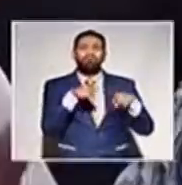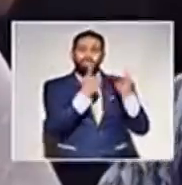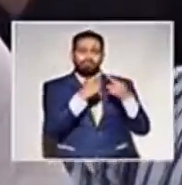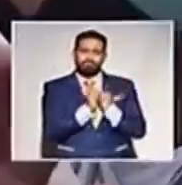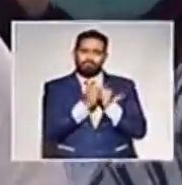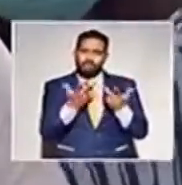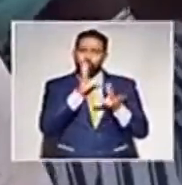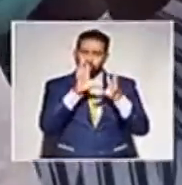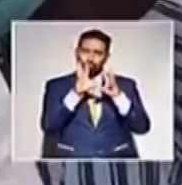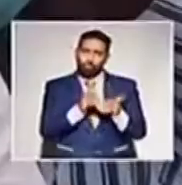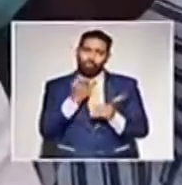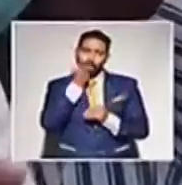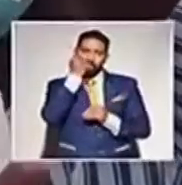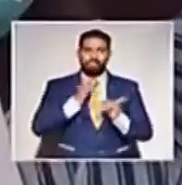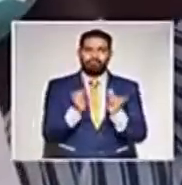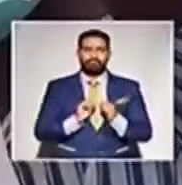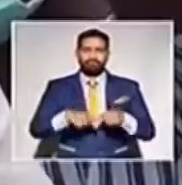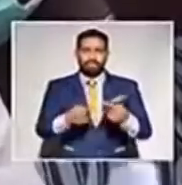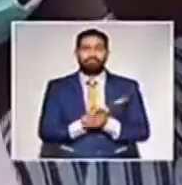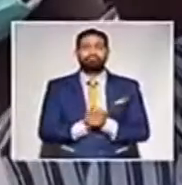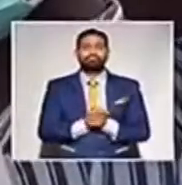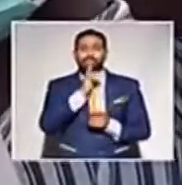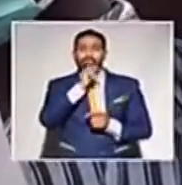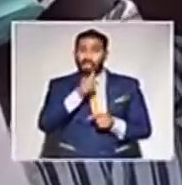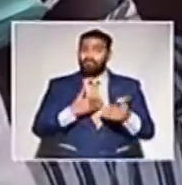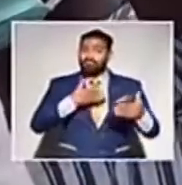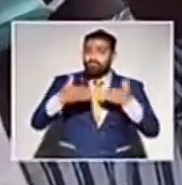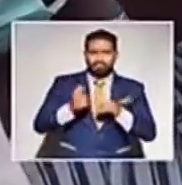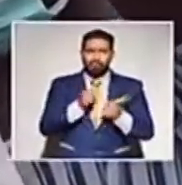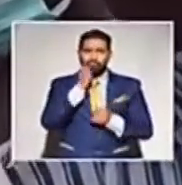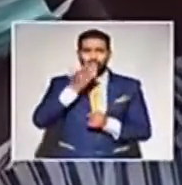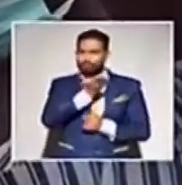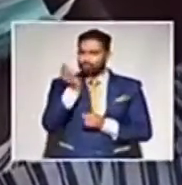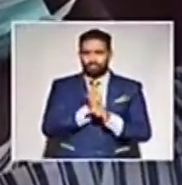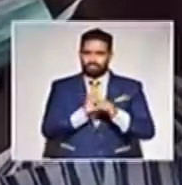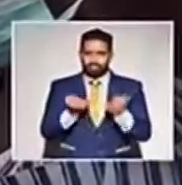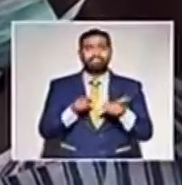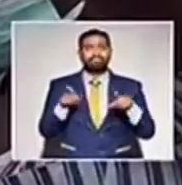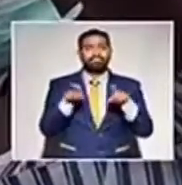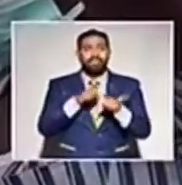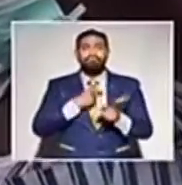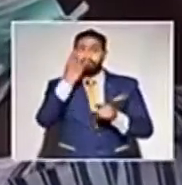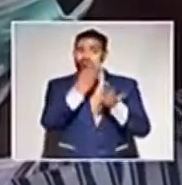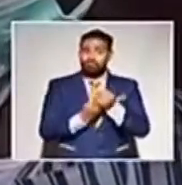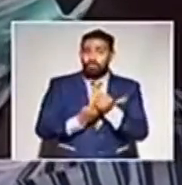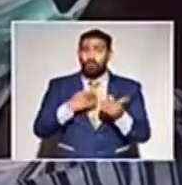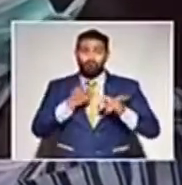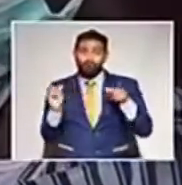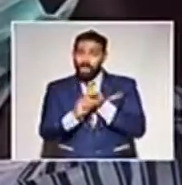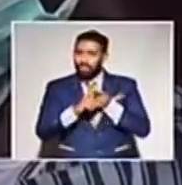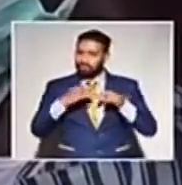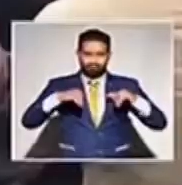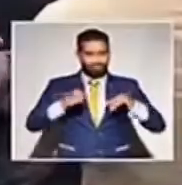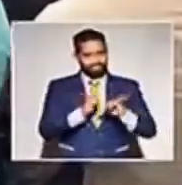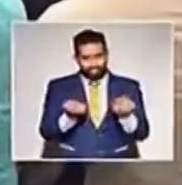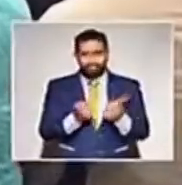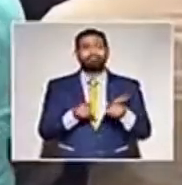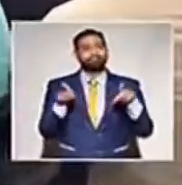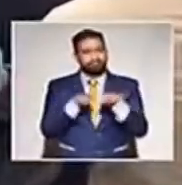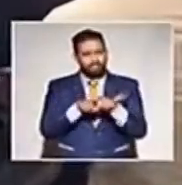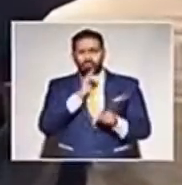There are no differences among the people now. There is no racism. All of us are demanding them to return the stolen wealth.